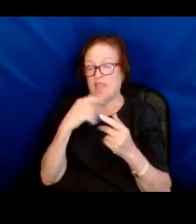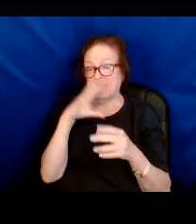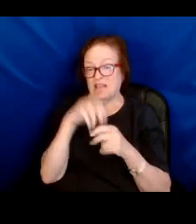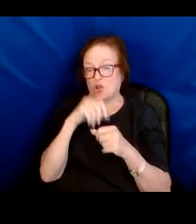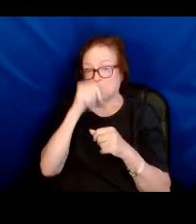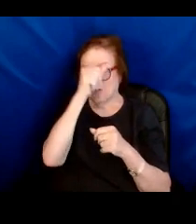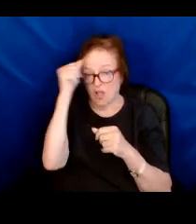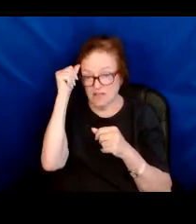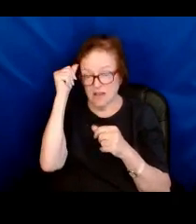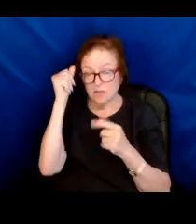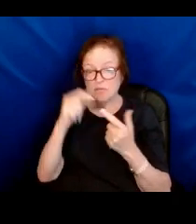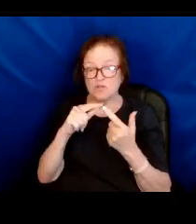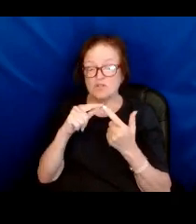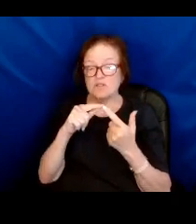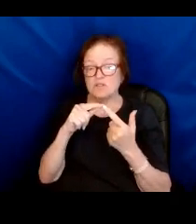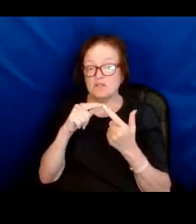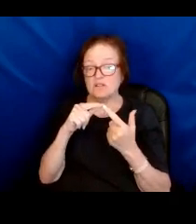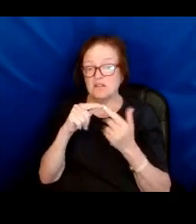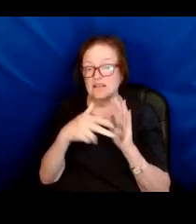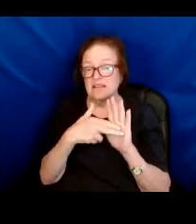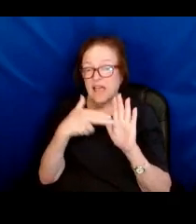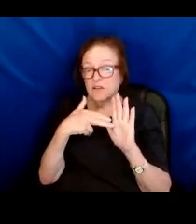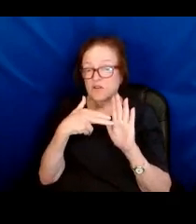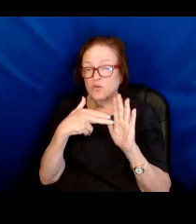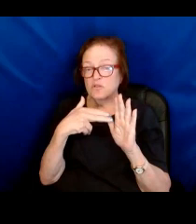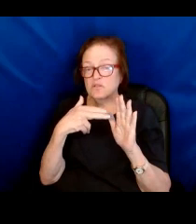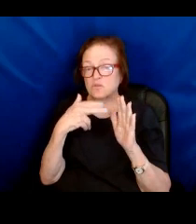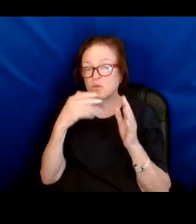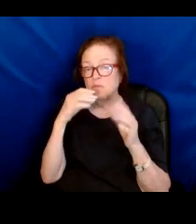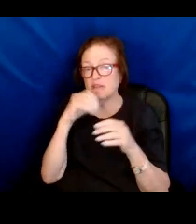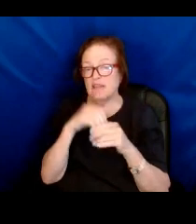and things, diagnoses that would largely now be